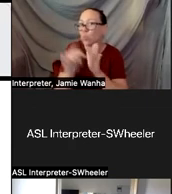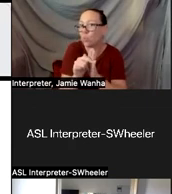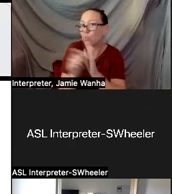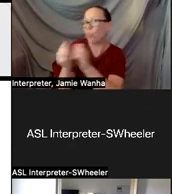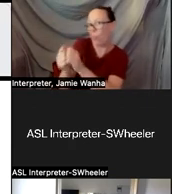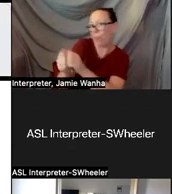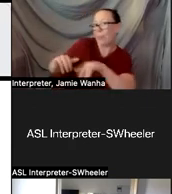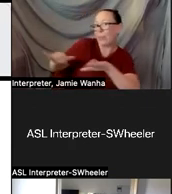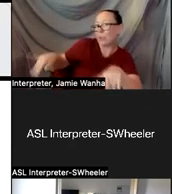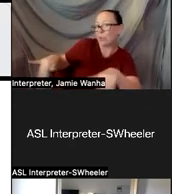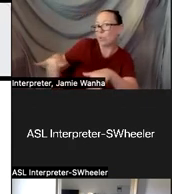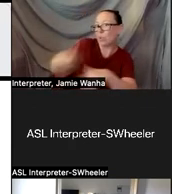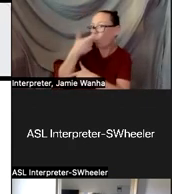slide.